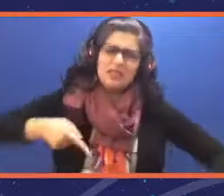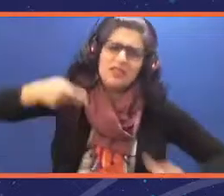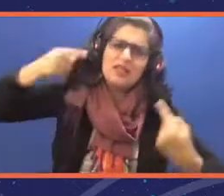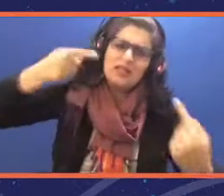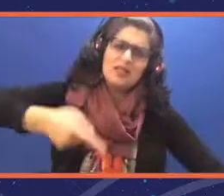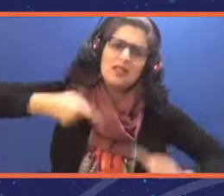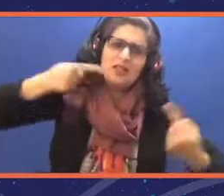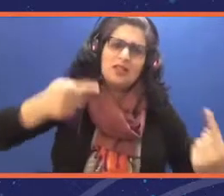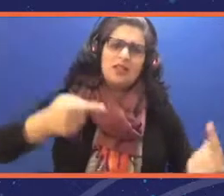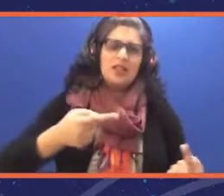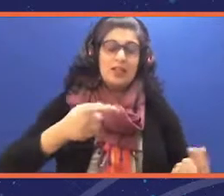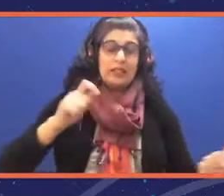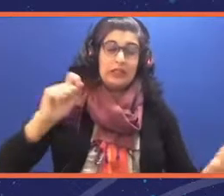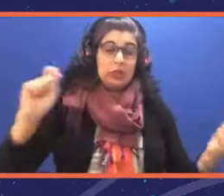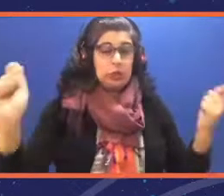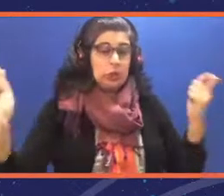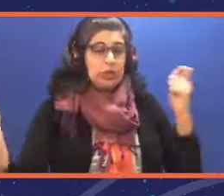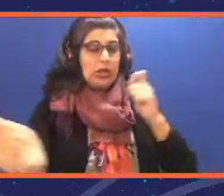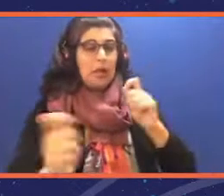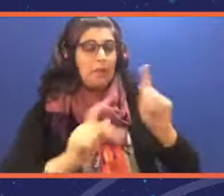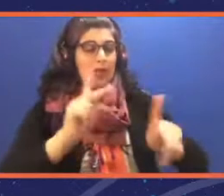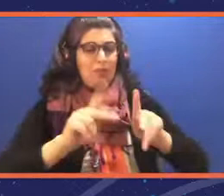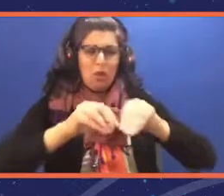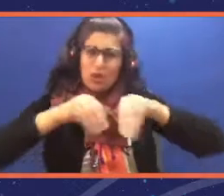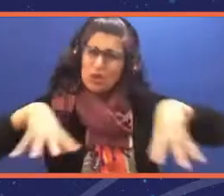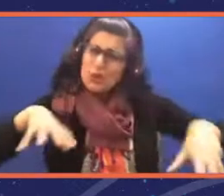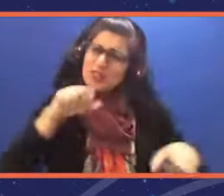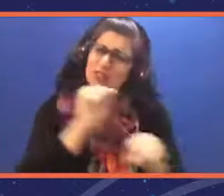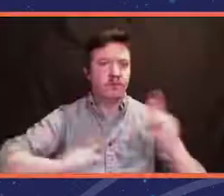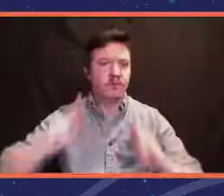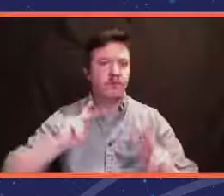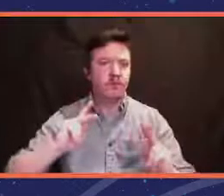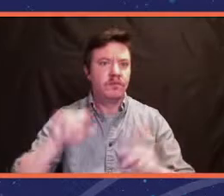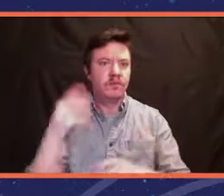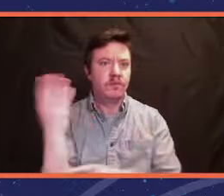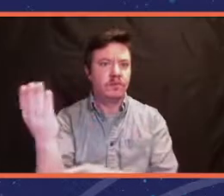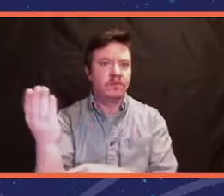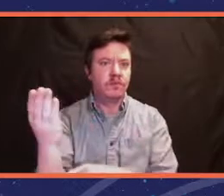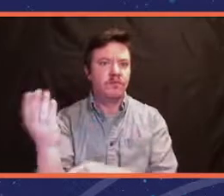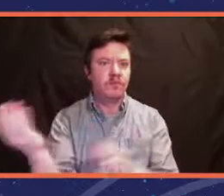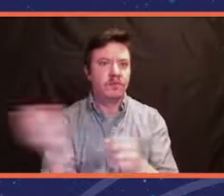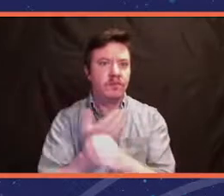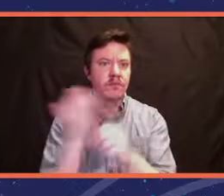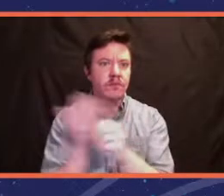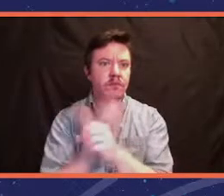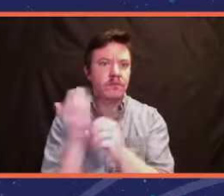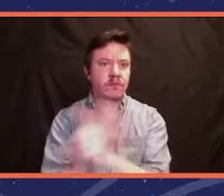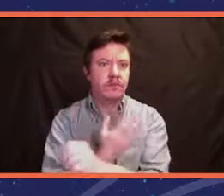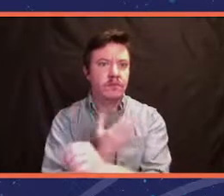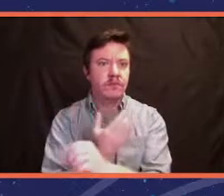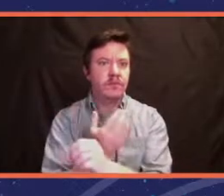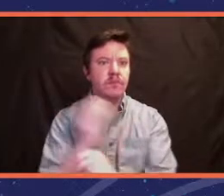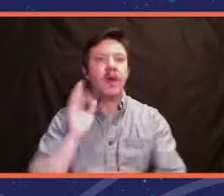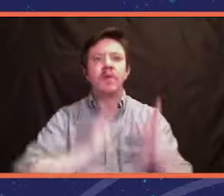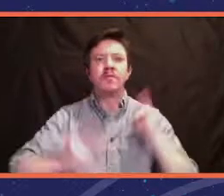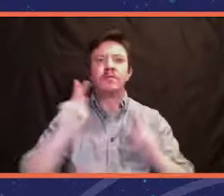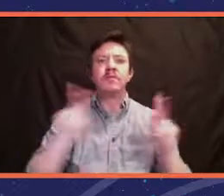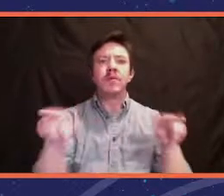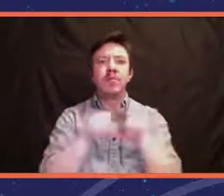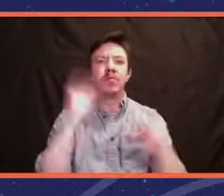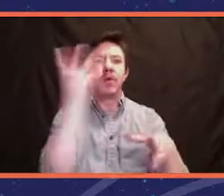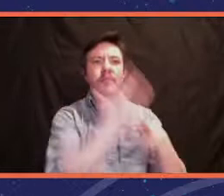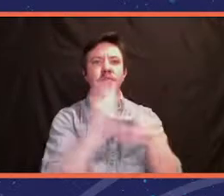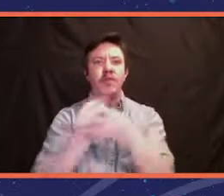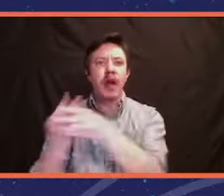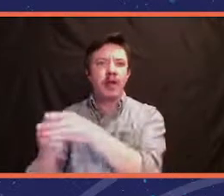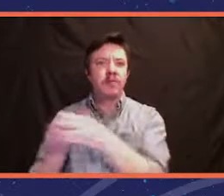just the shifts. Folks were losing their jobs. Folks were also losing people to COVID. And also we